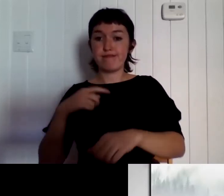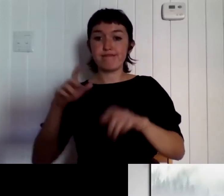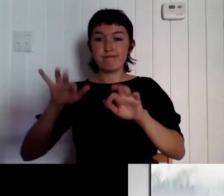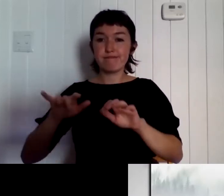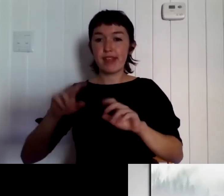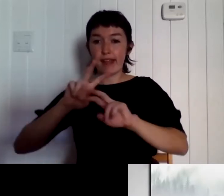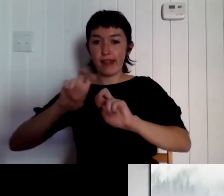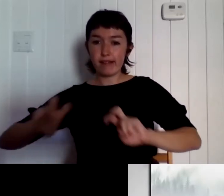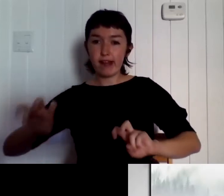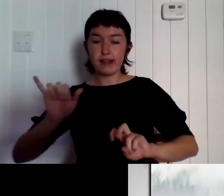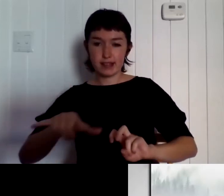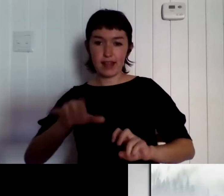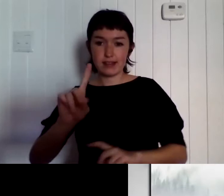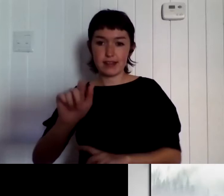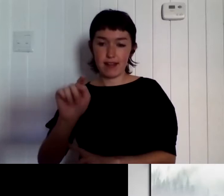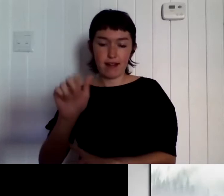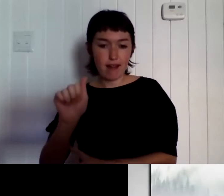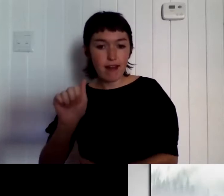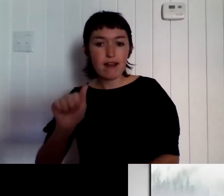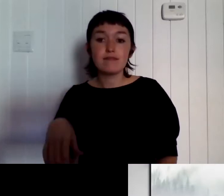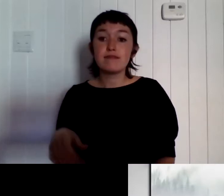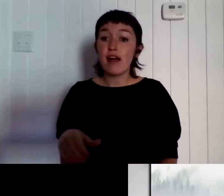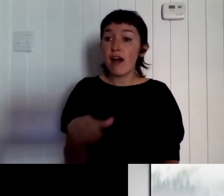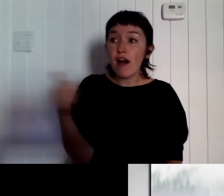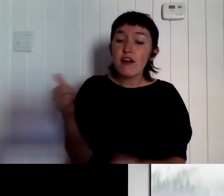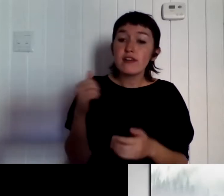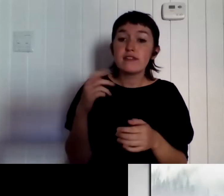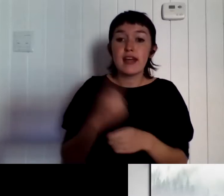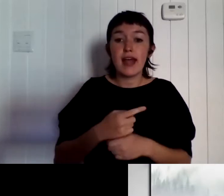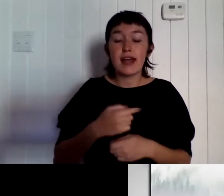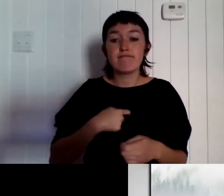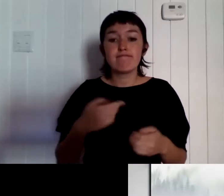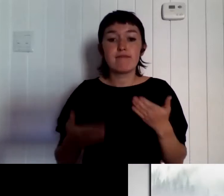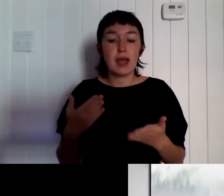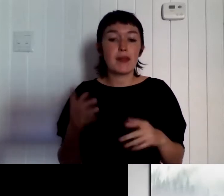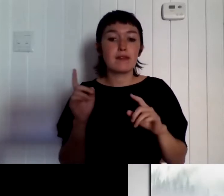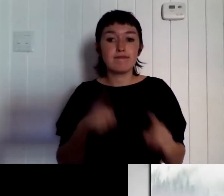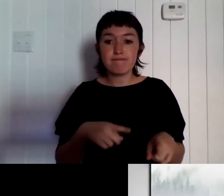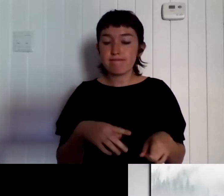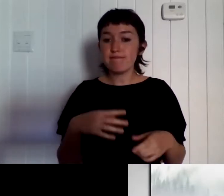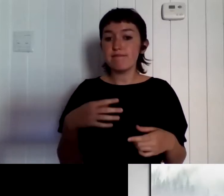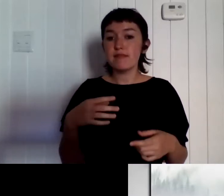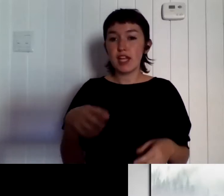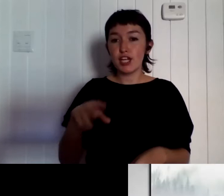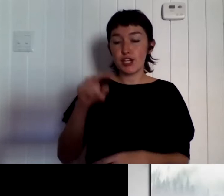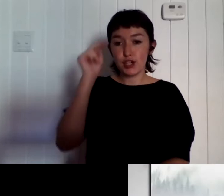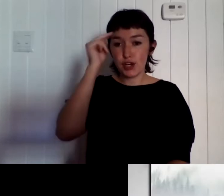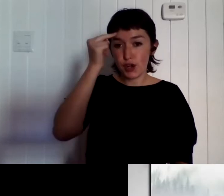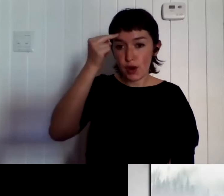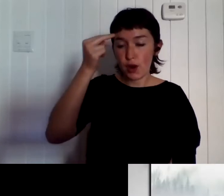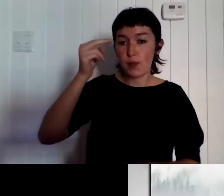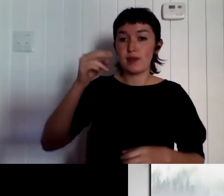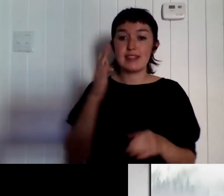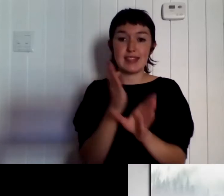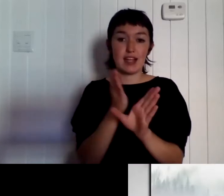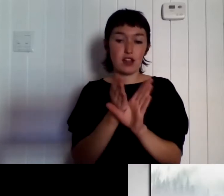day, I might be seeing a participant or a patient in the clinic to do what are called neuropsychological assessments. So that's where the behavior aspect